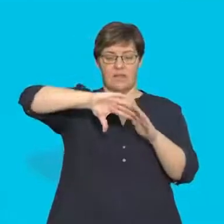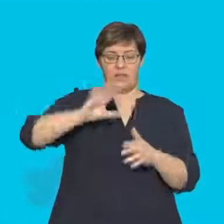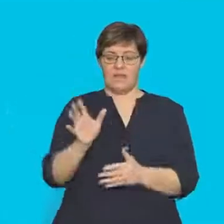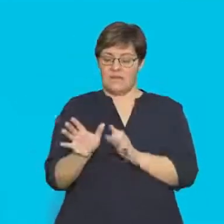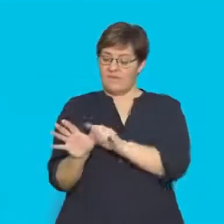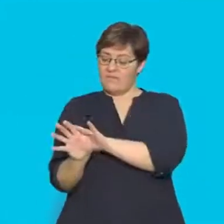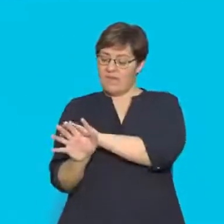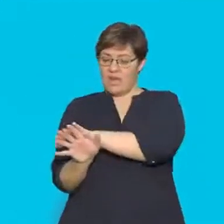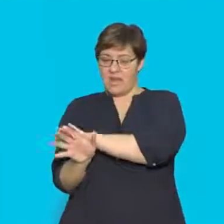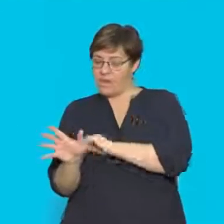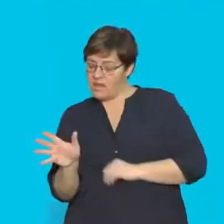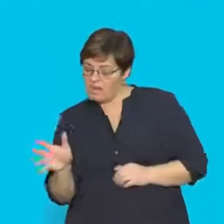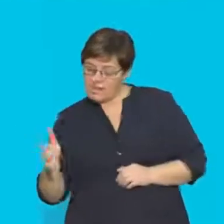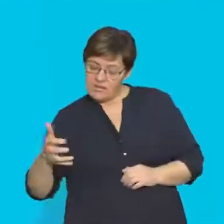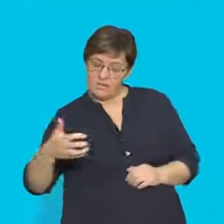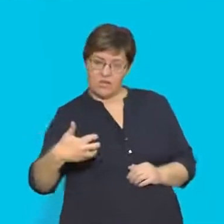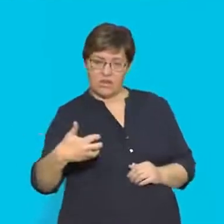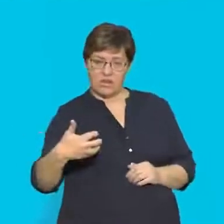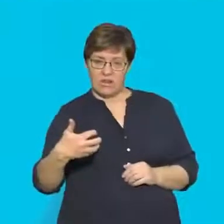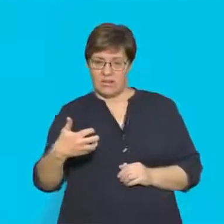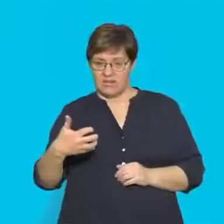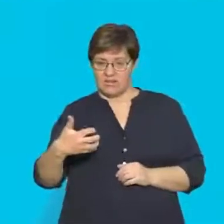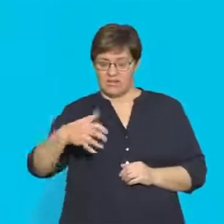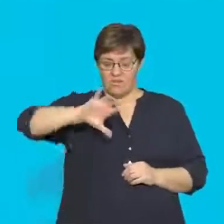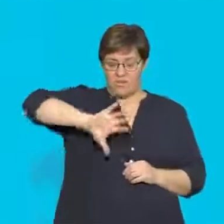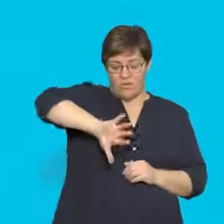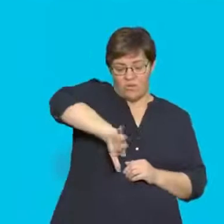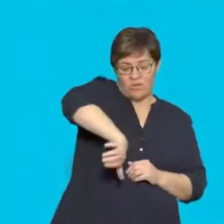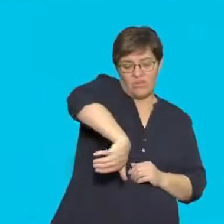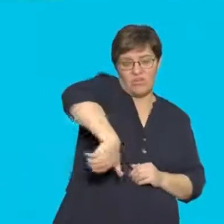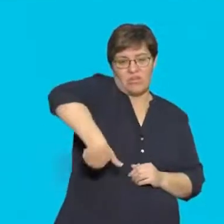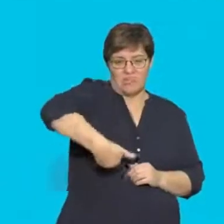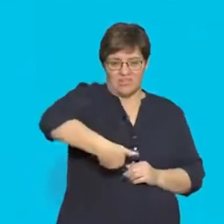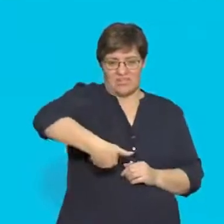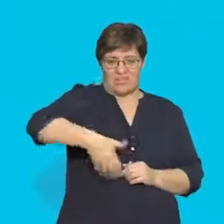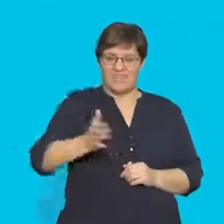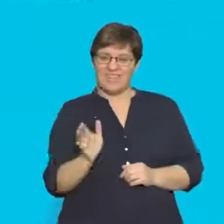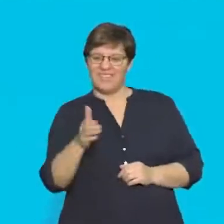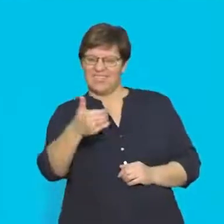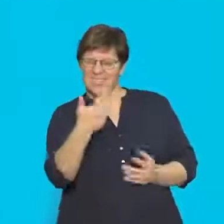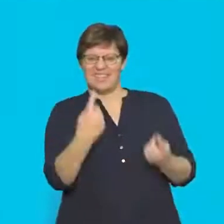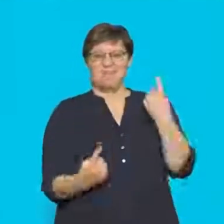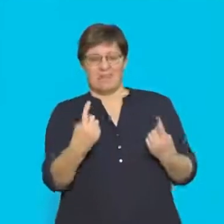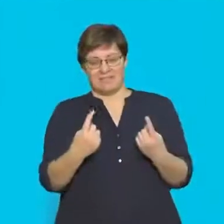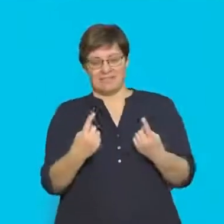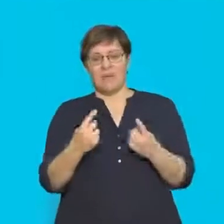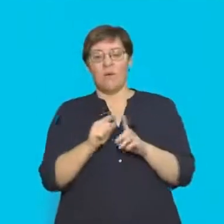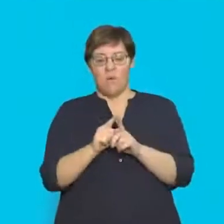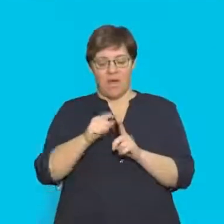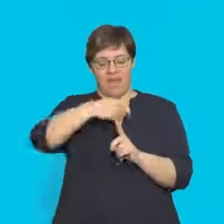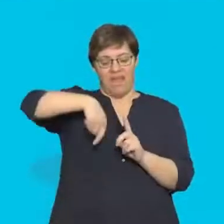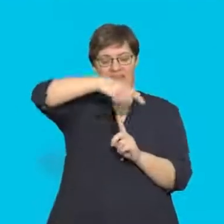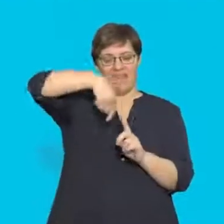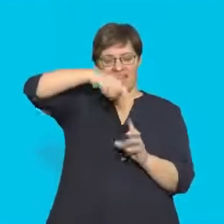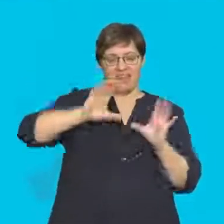with the fingers? The fingers give you the curl of the direction of that circular pattern around a